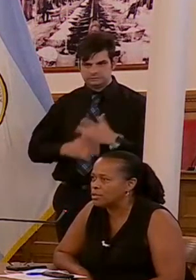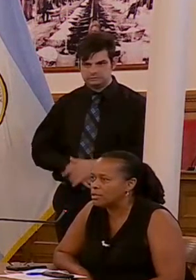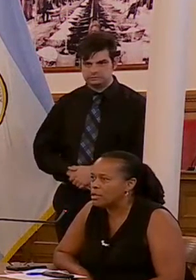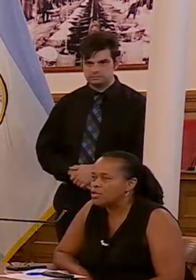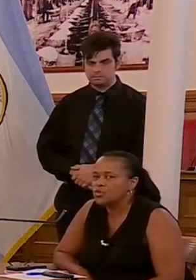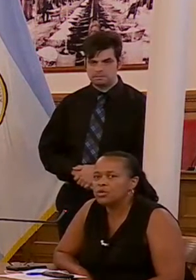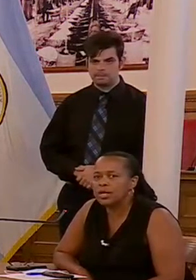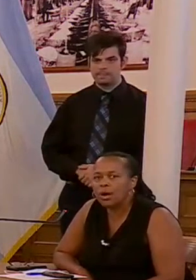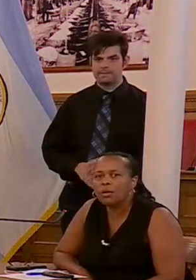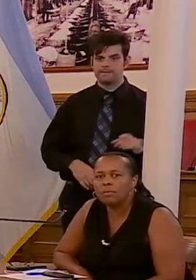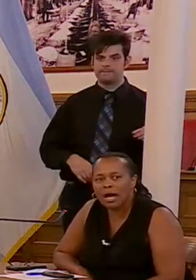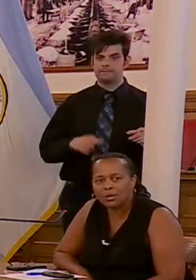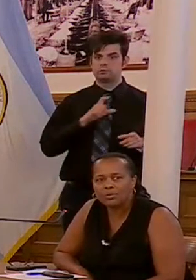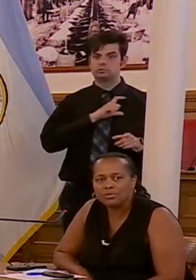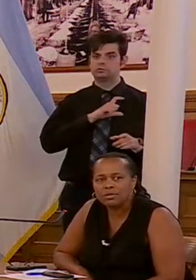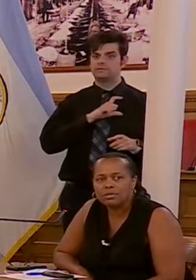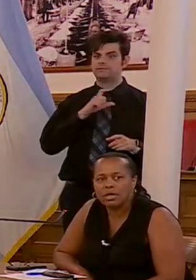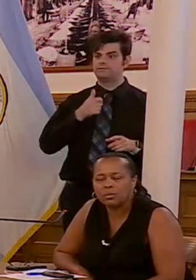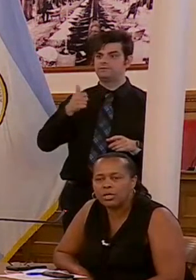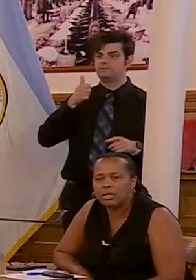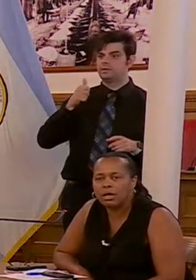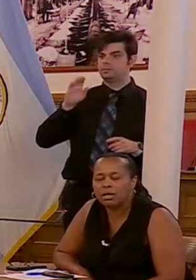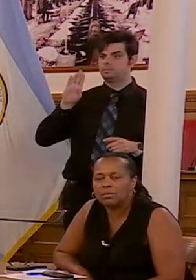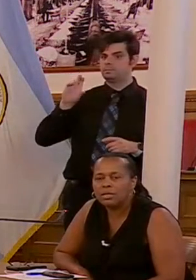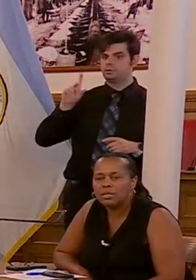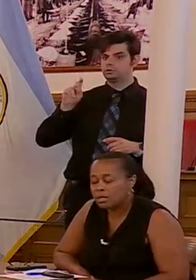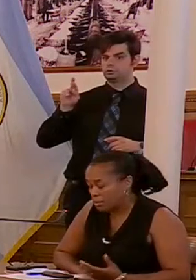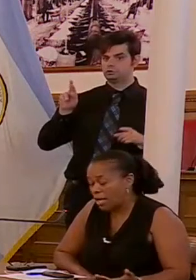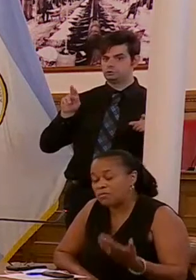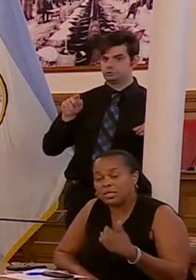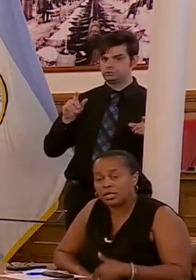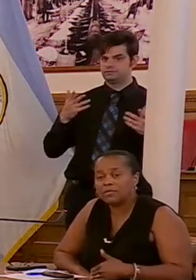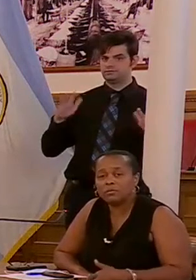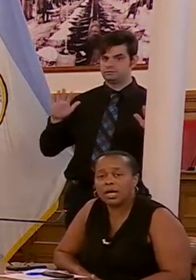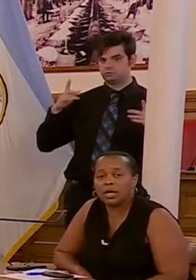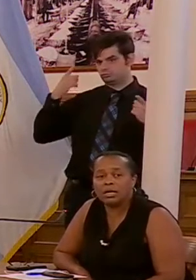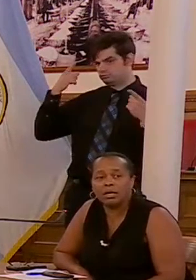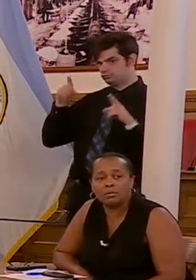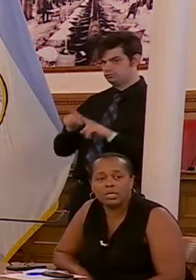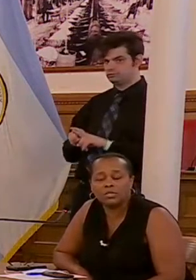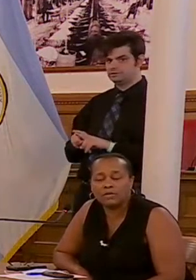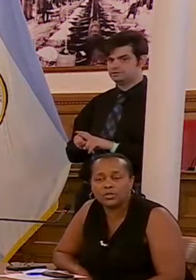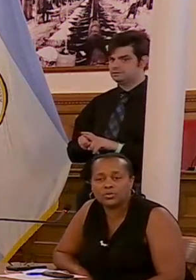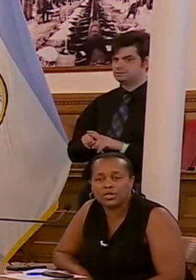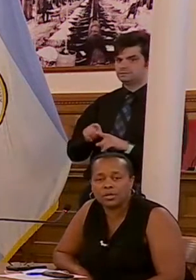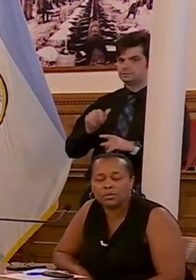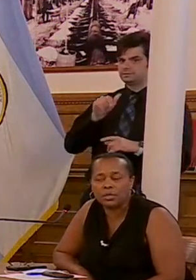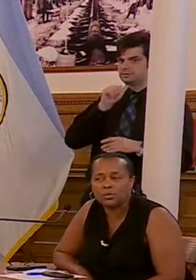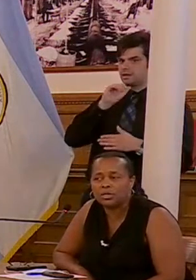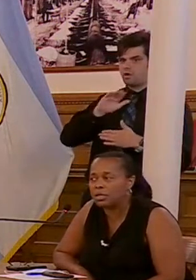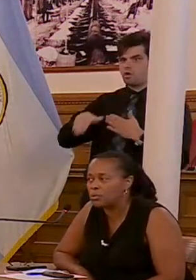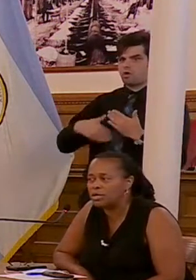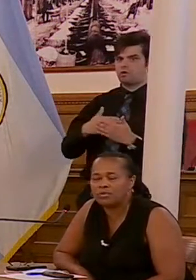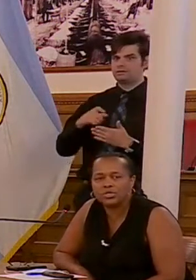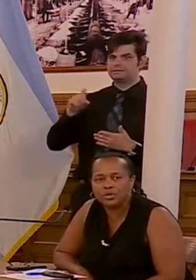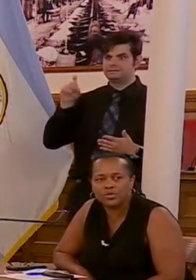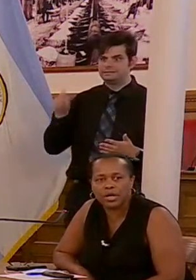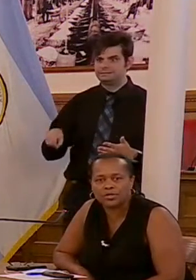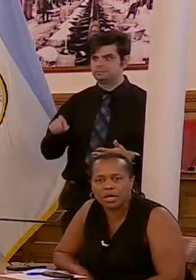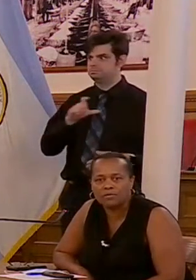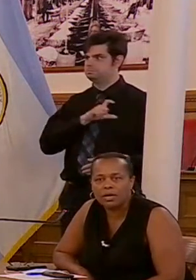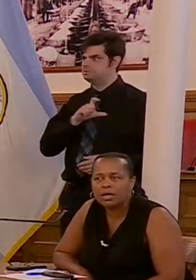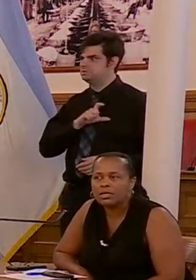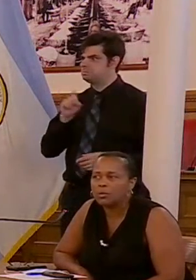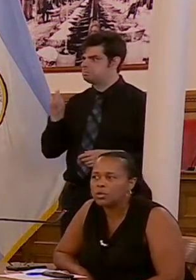officer. So there are models that we have been given by individuals in our community that we have